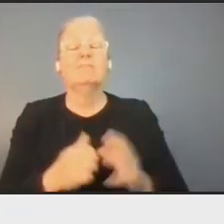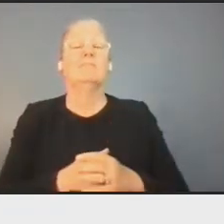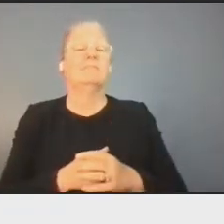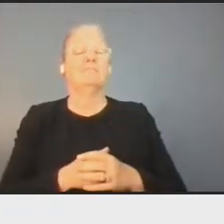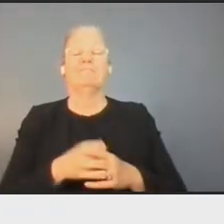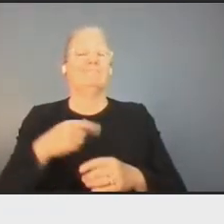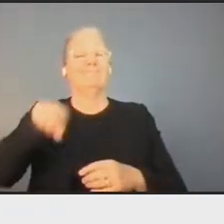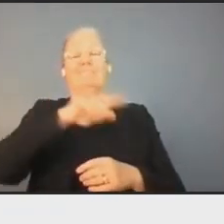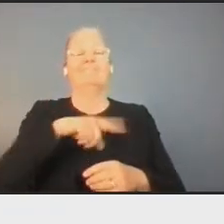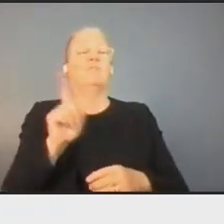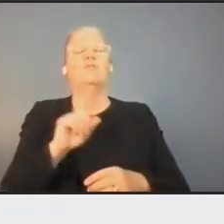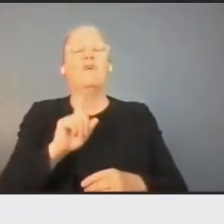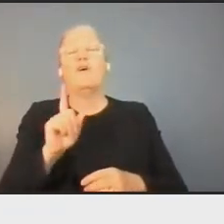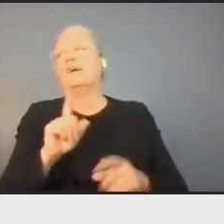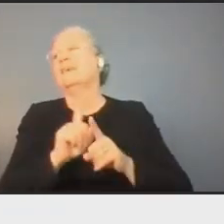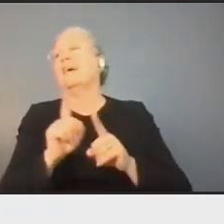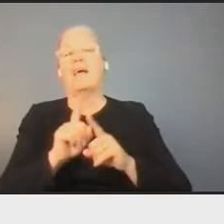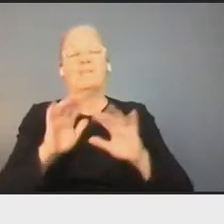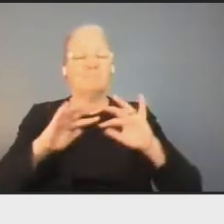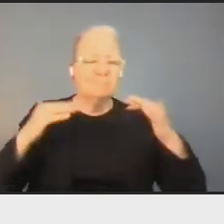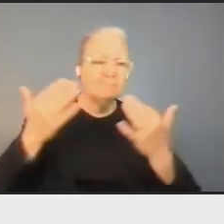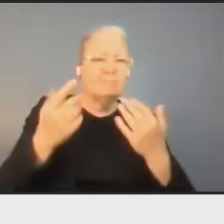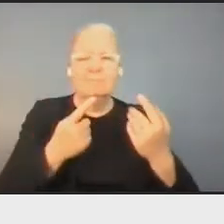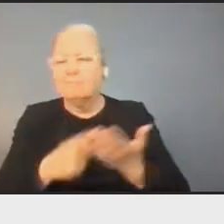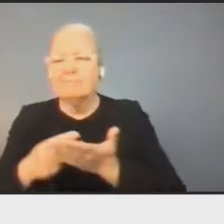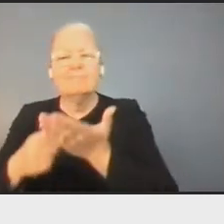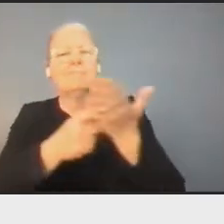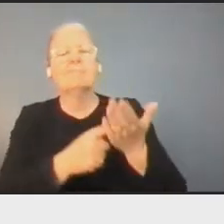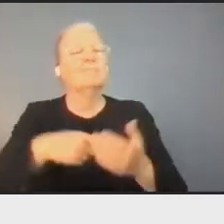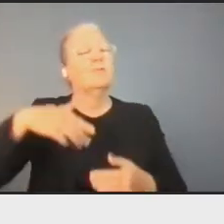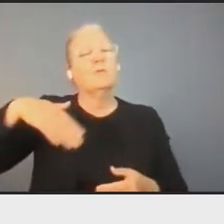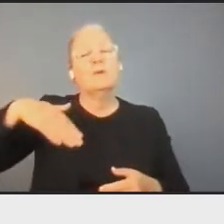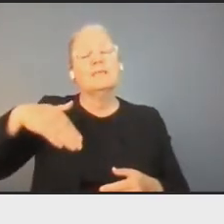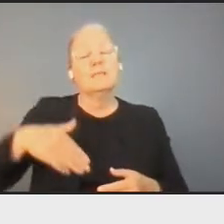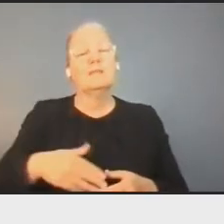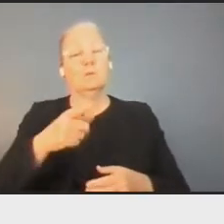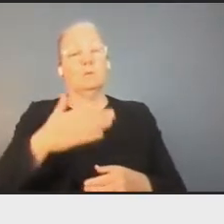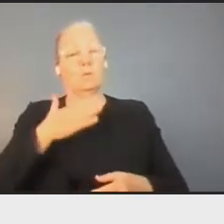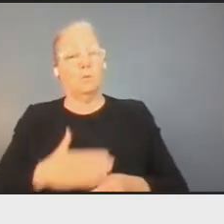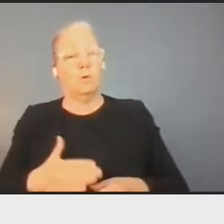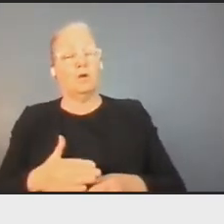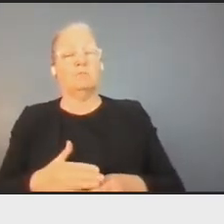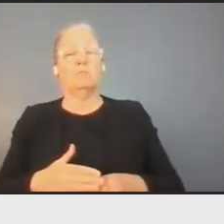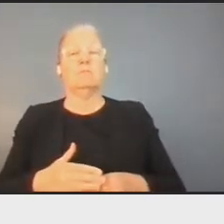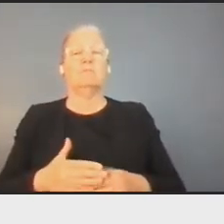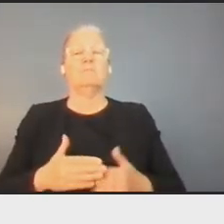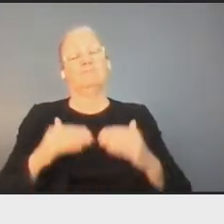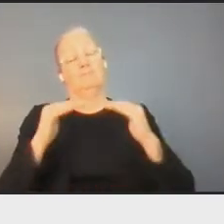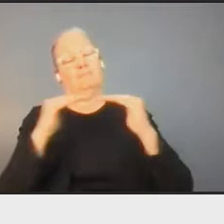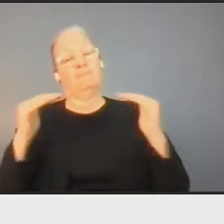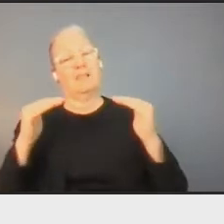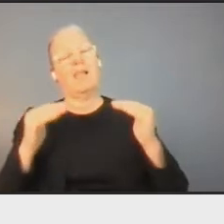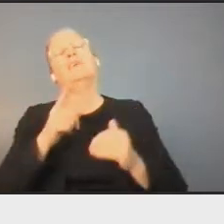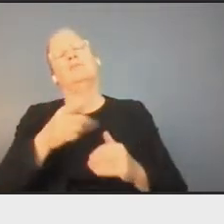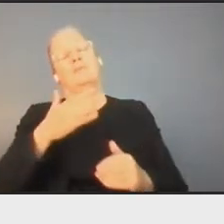to really engage and discuss these issues. And to be able to build back, I would say we really need to make